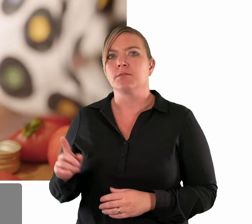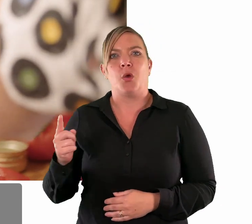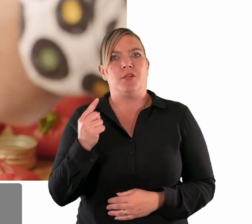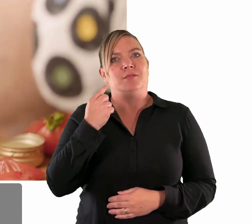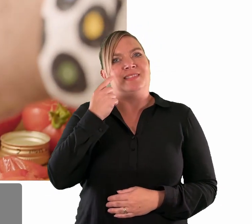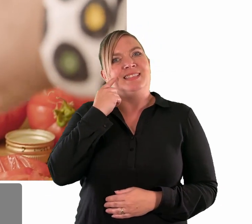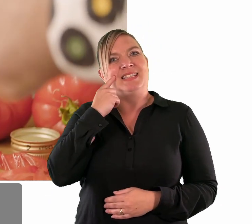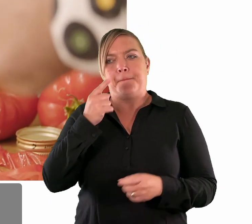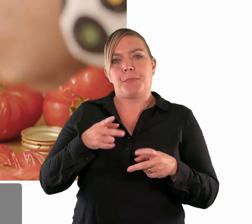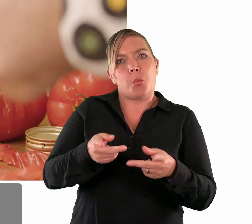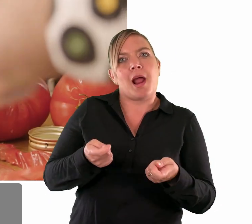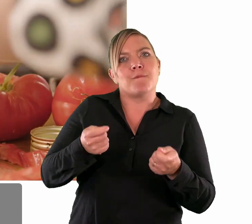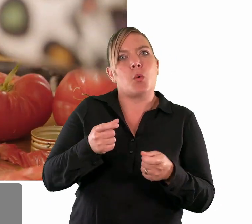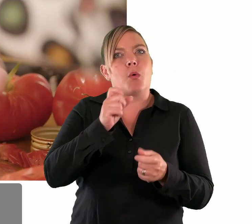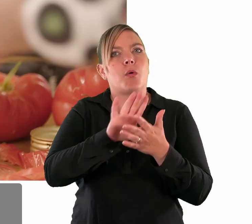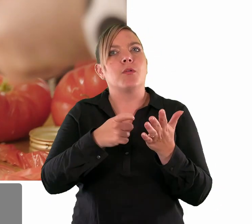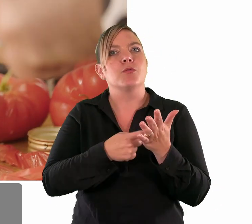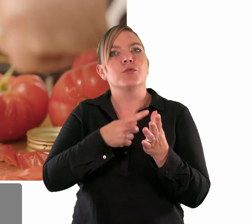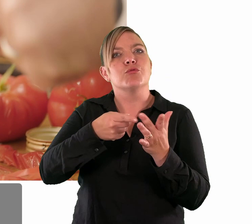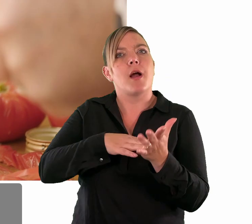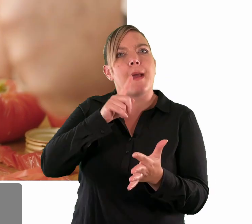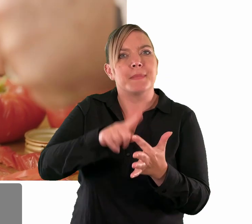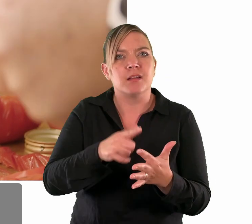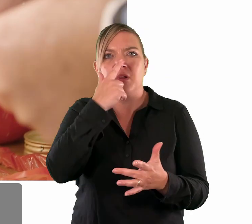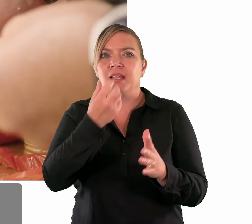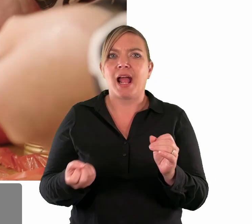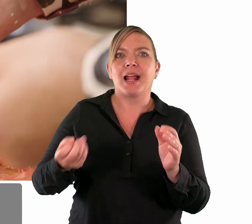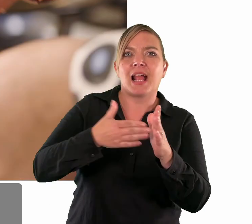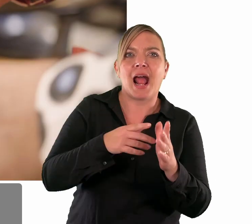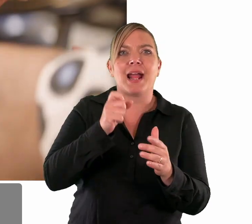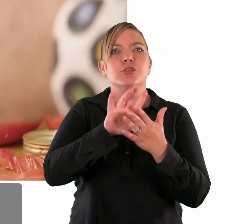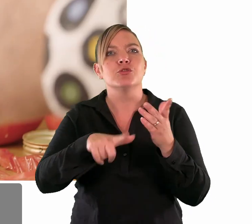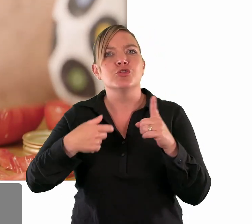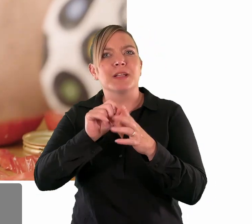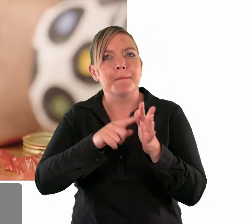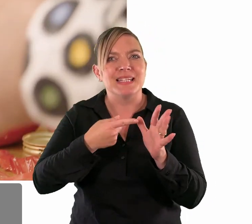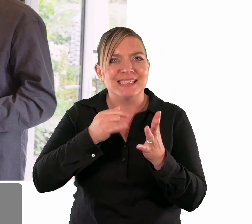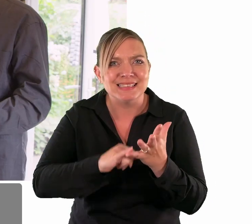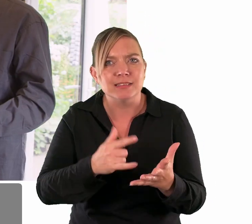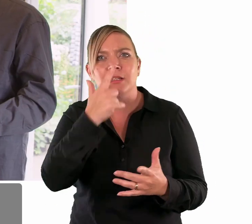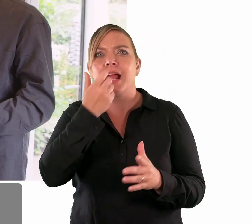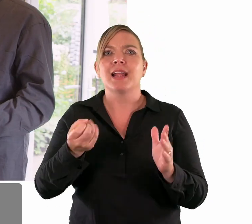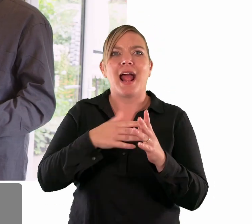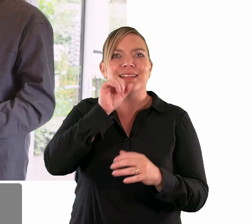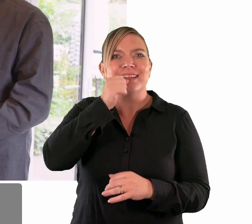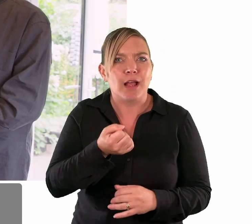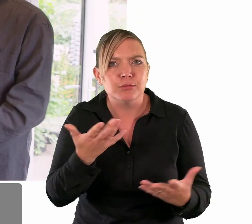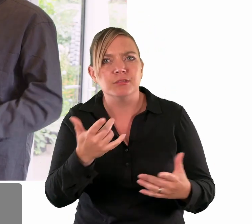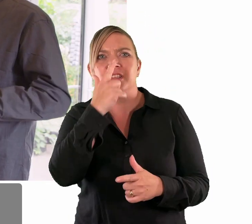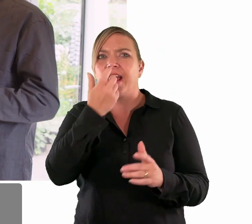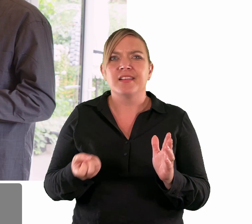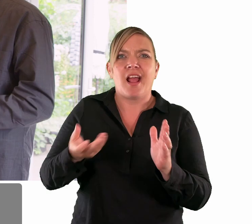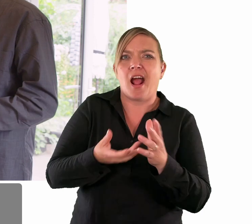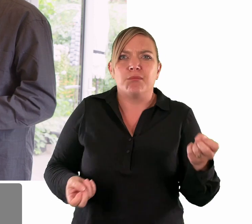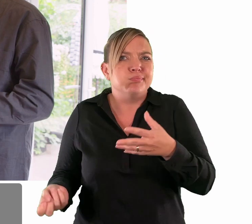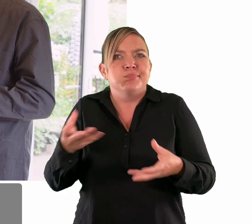Chraime. You can add chickpeas, you can have carrots. Basically, you can add anything that you like for flavors. Today